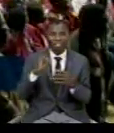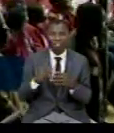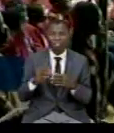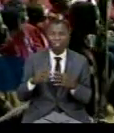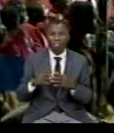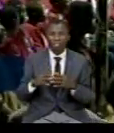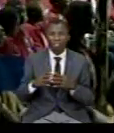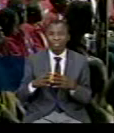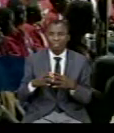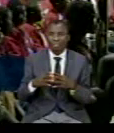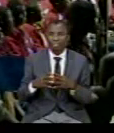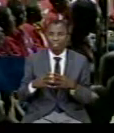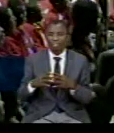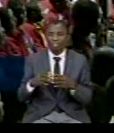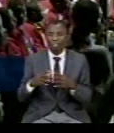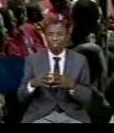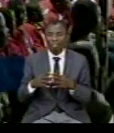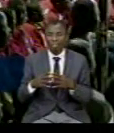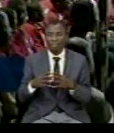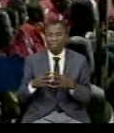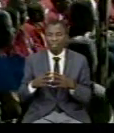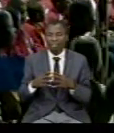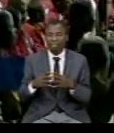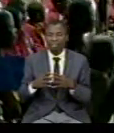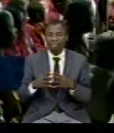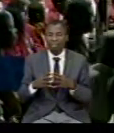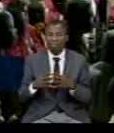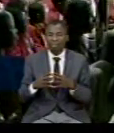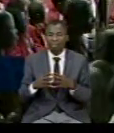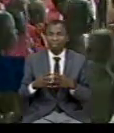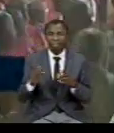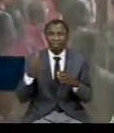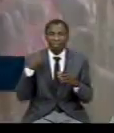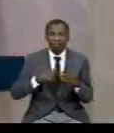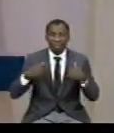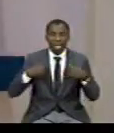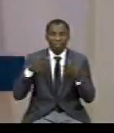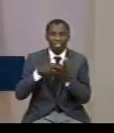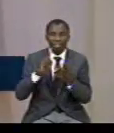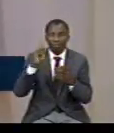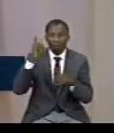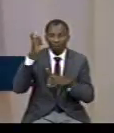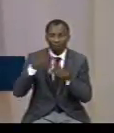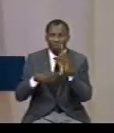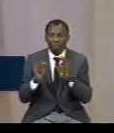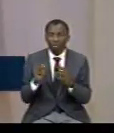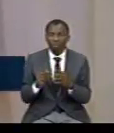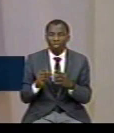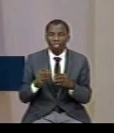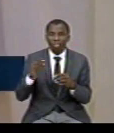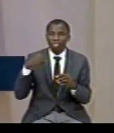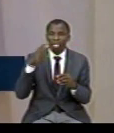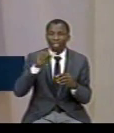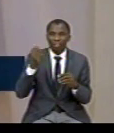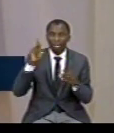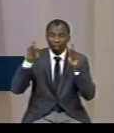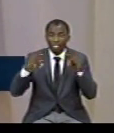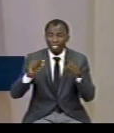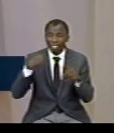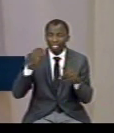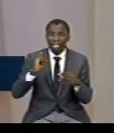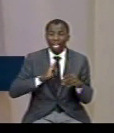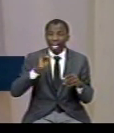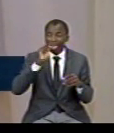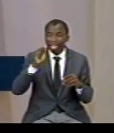Lord." The head pains are still rolling away, as we have this one from Mary Uwanwike, who says that, "I am healed